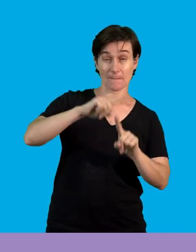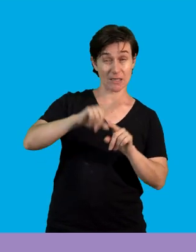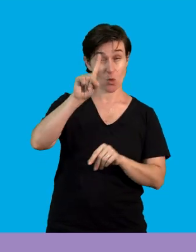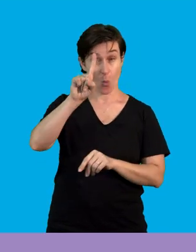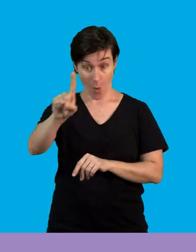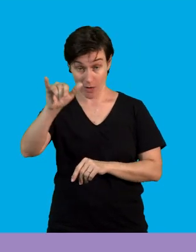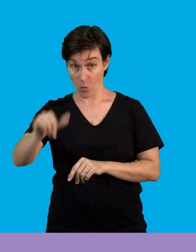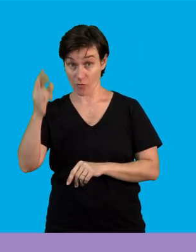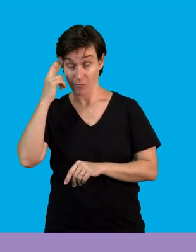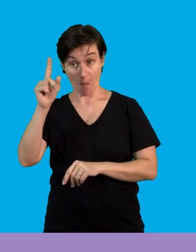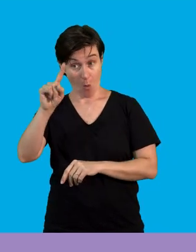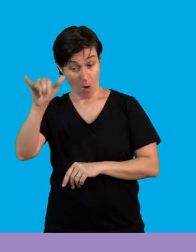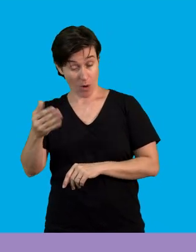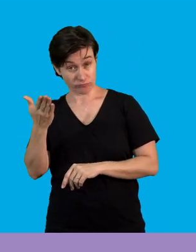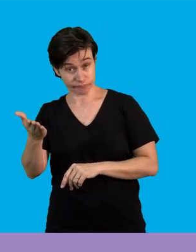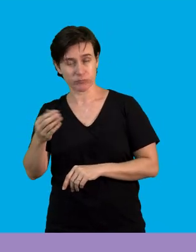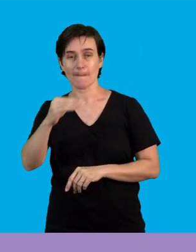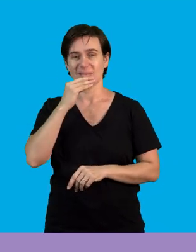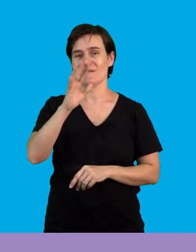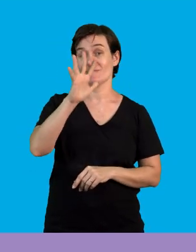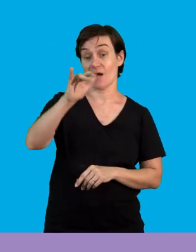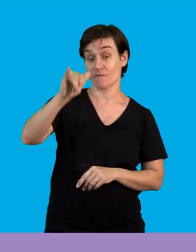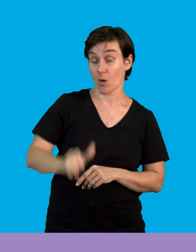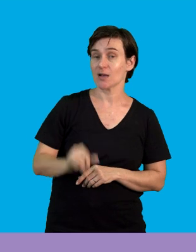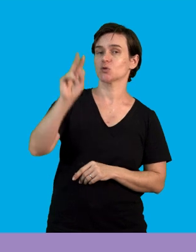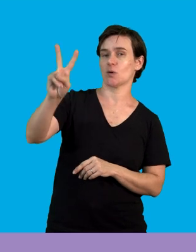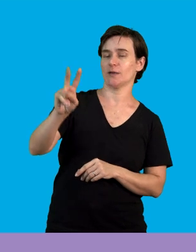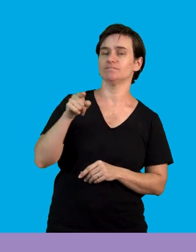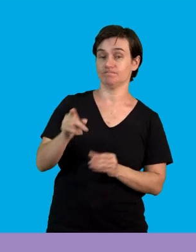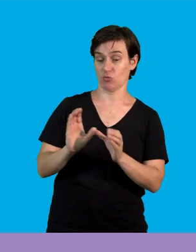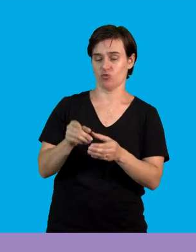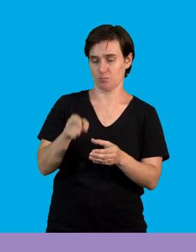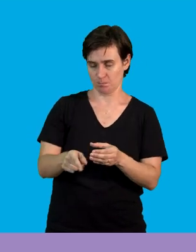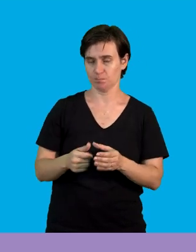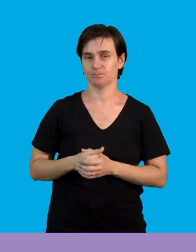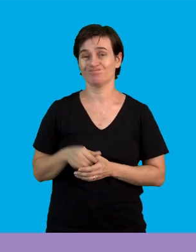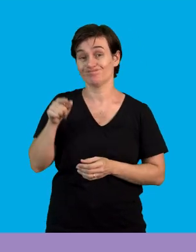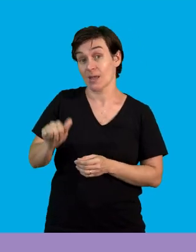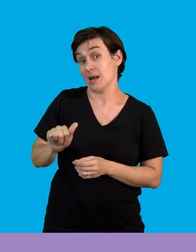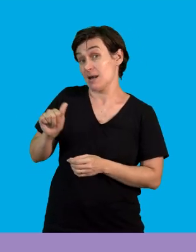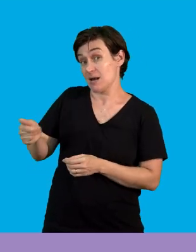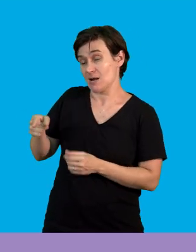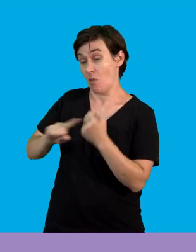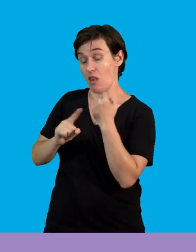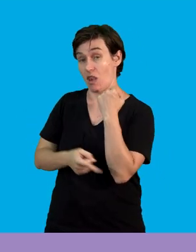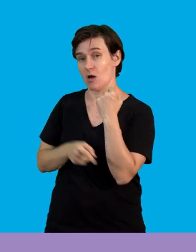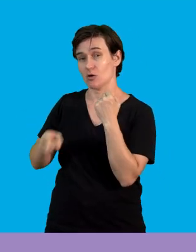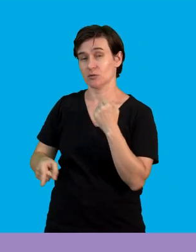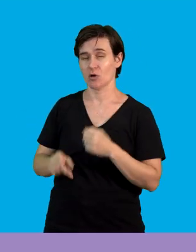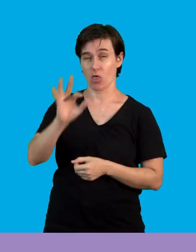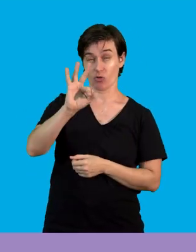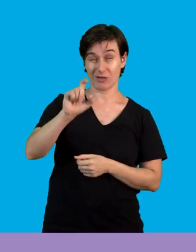5y squared. So the next one would be y squared, and then the last one